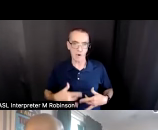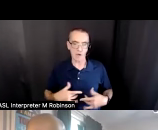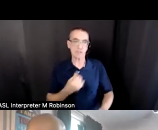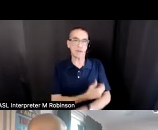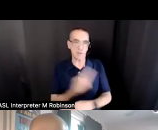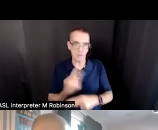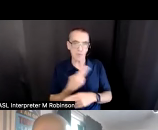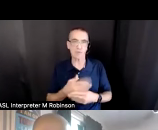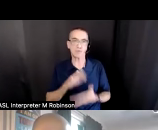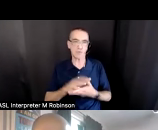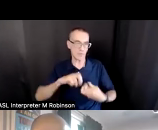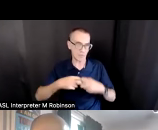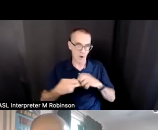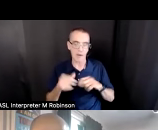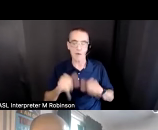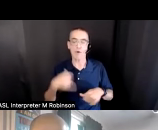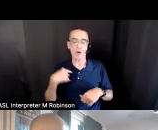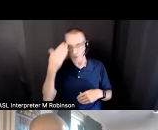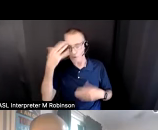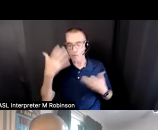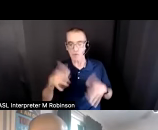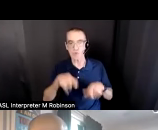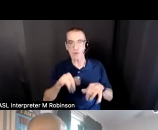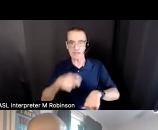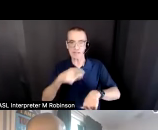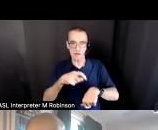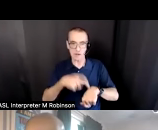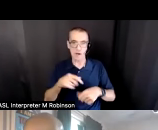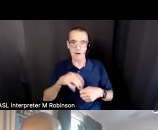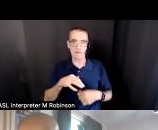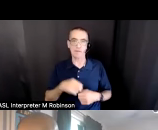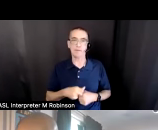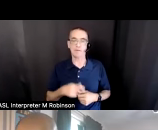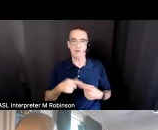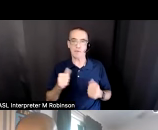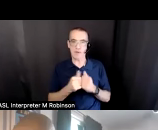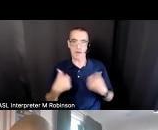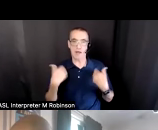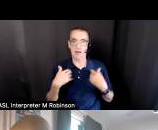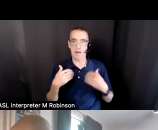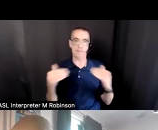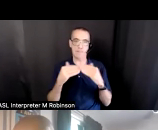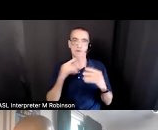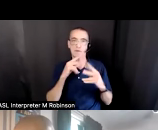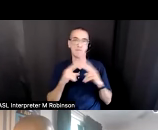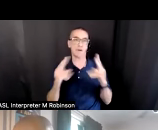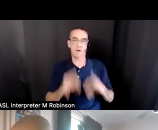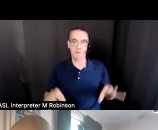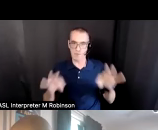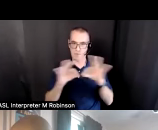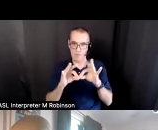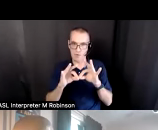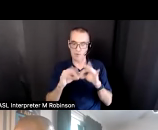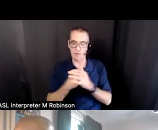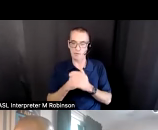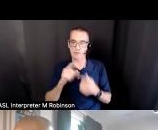school problems. And as we all know, during this period of time of adolescence, peers are very important